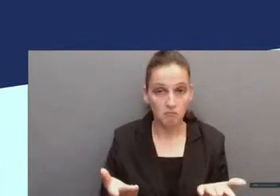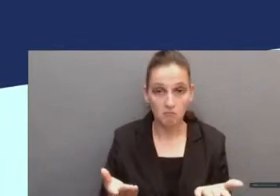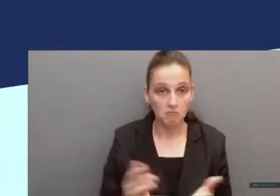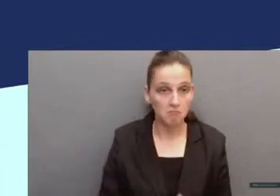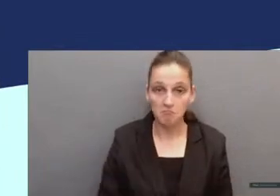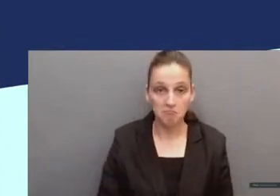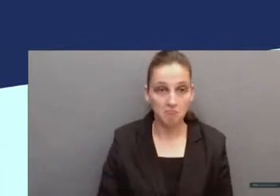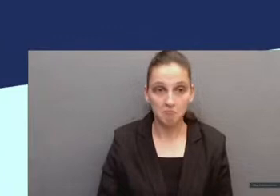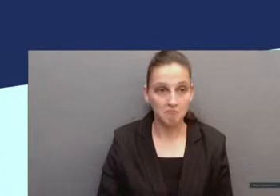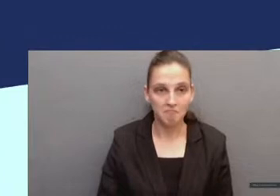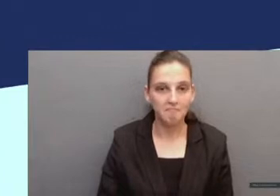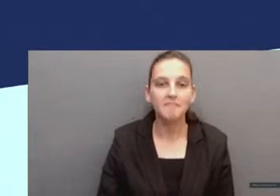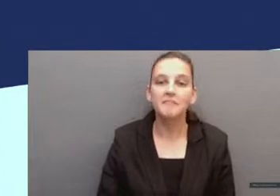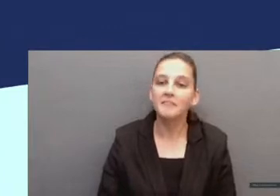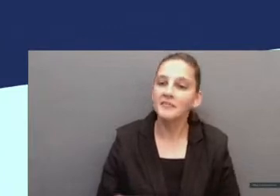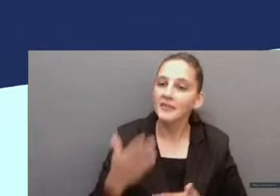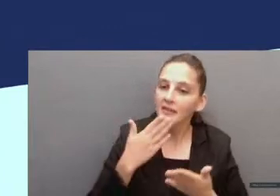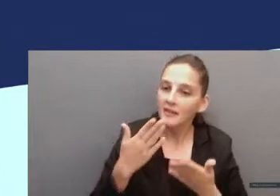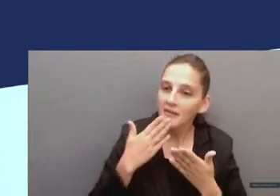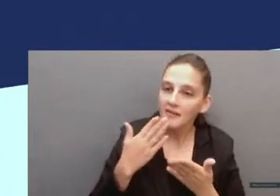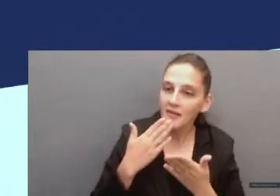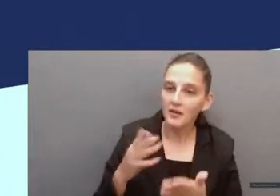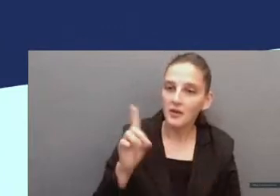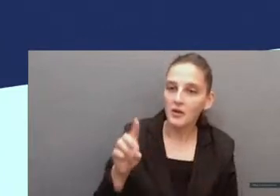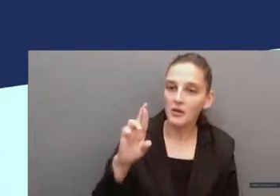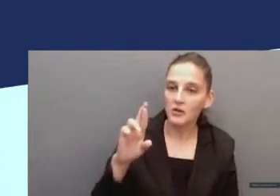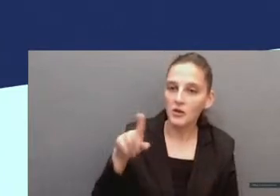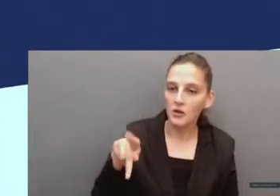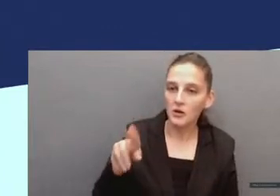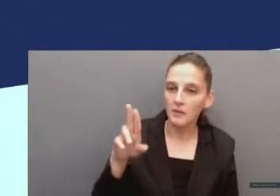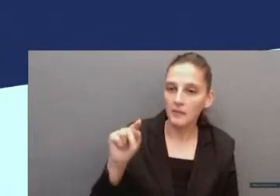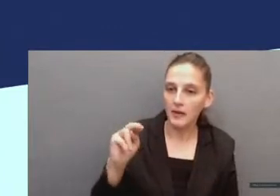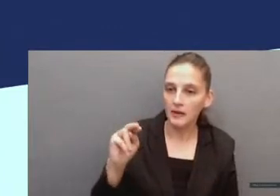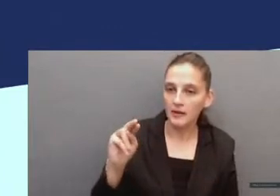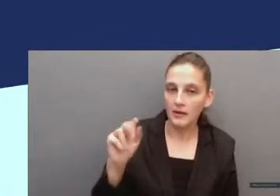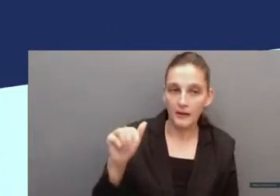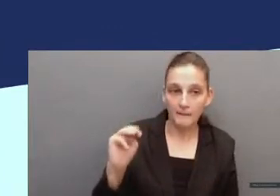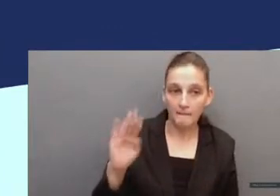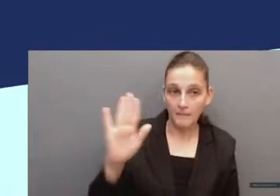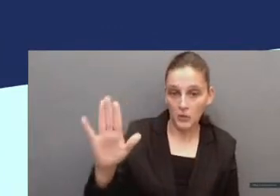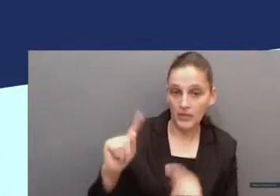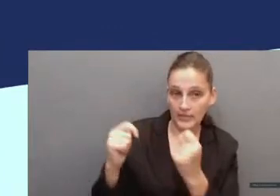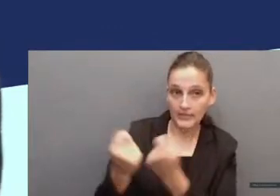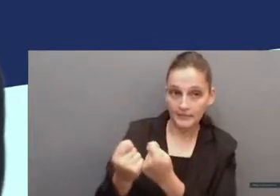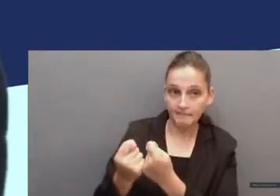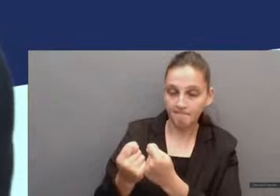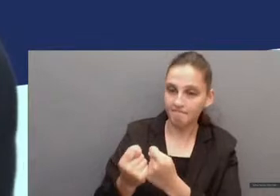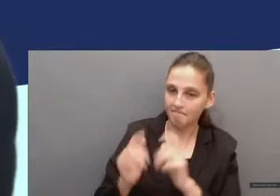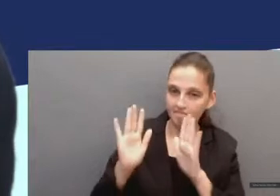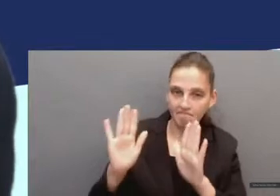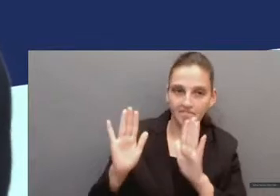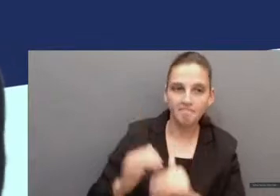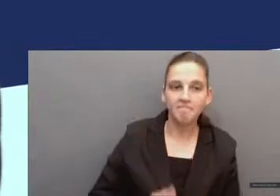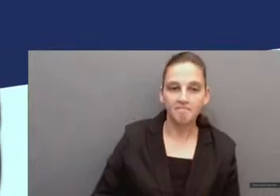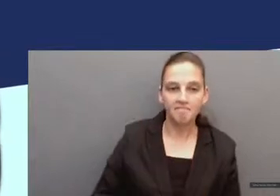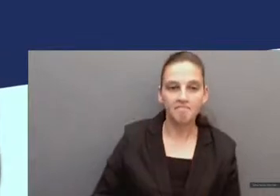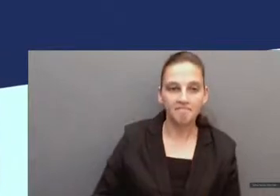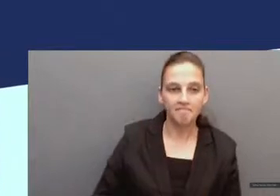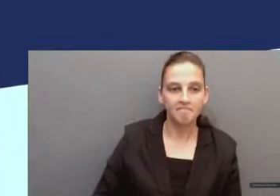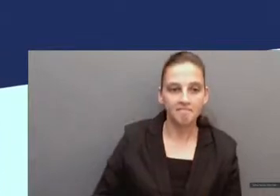See no hands. I thank you again, Dr. Putnam, and the team. Very, very well done as always. Dr.